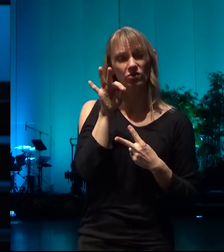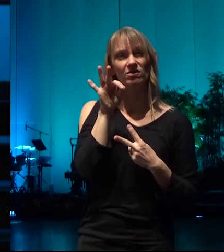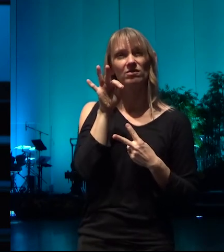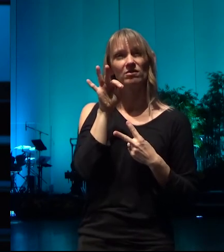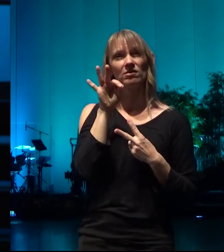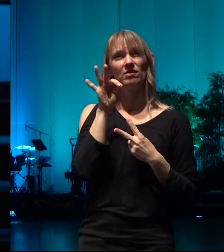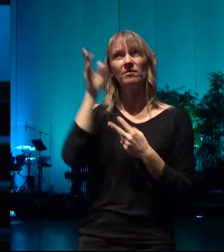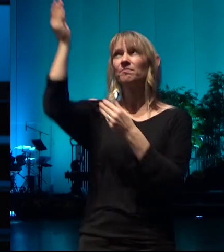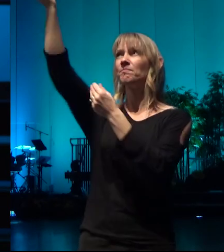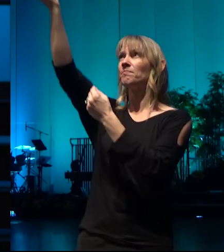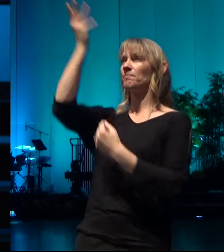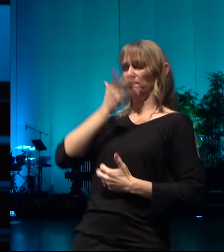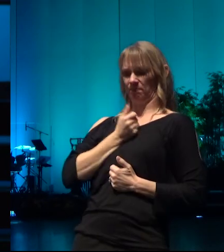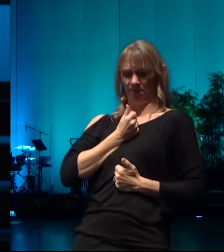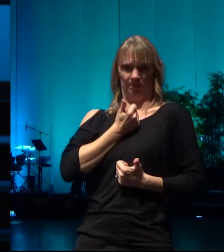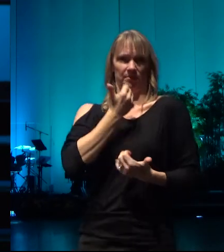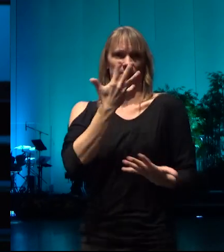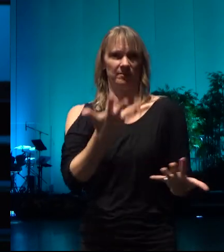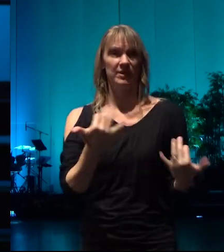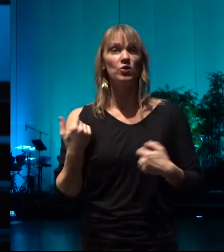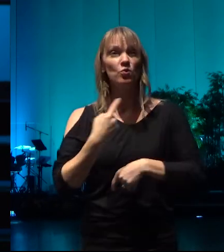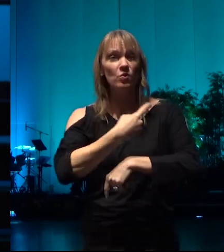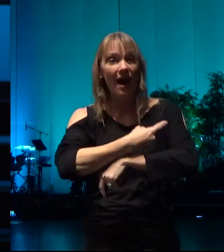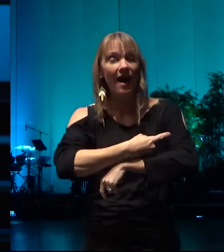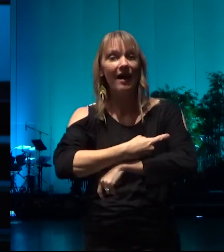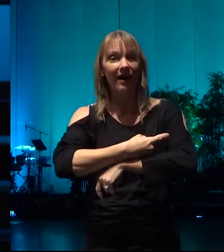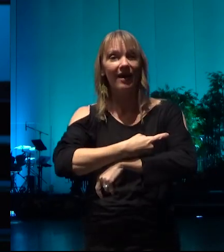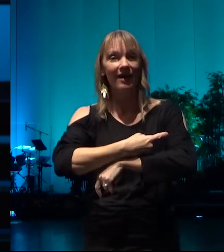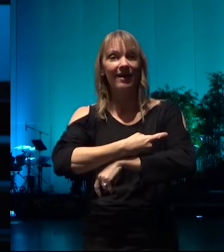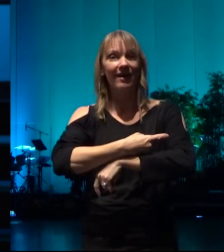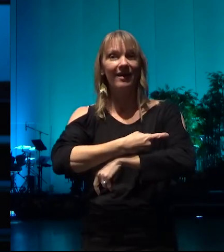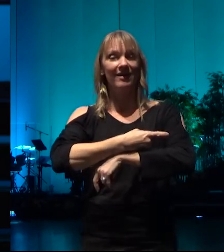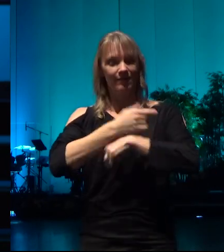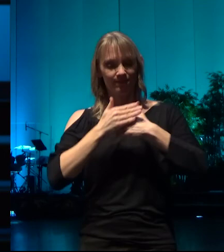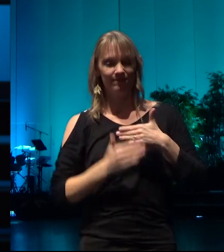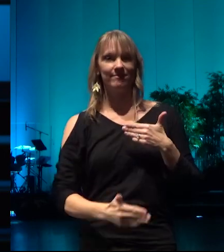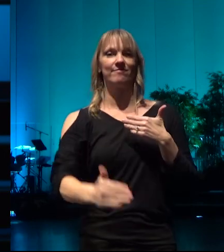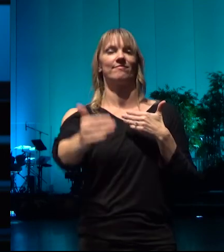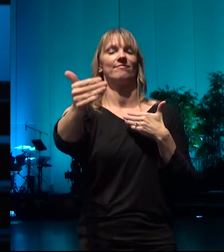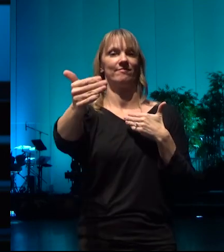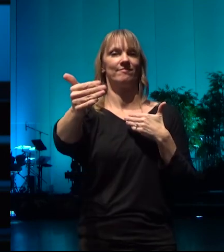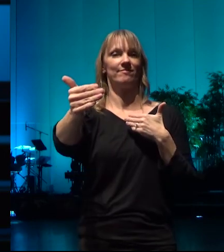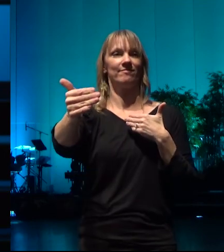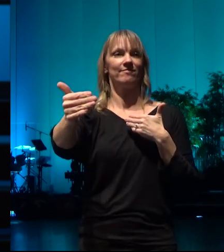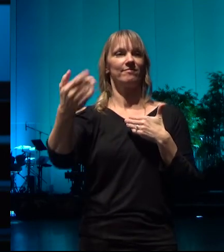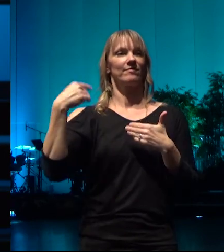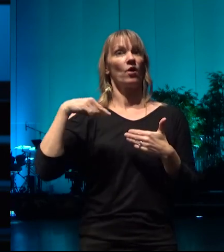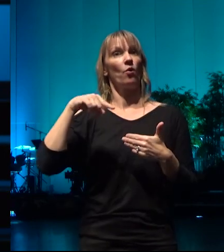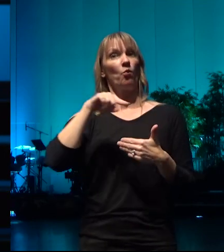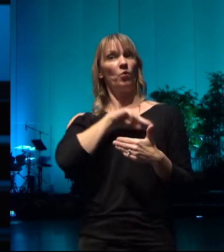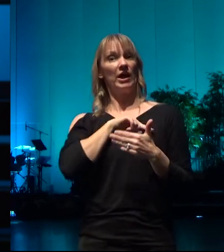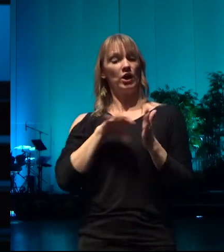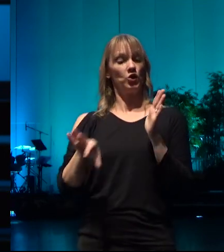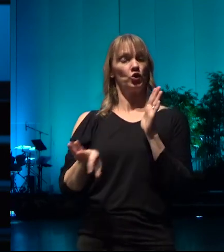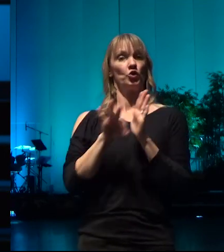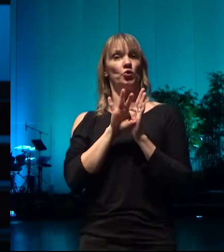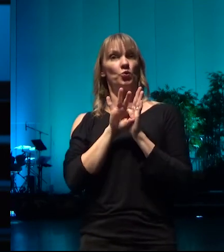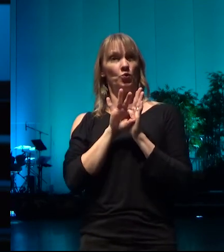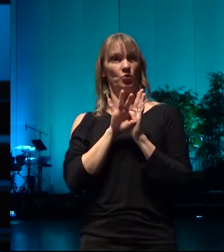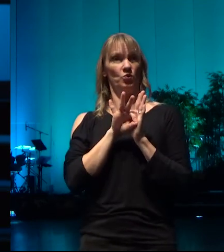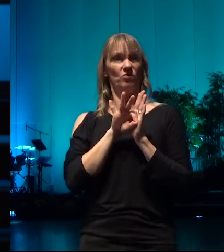authentic self, to know that that light that shines brightly is in each one of us,